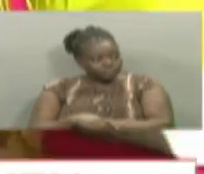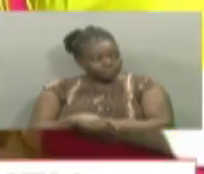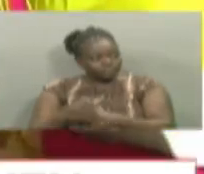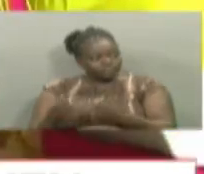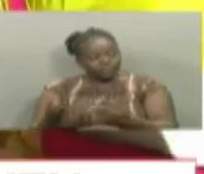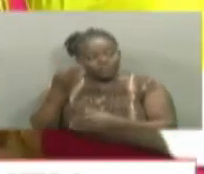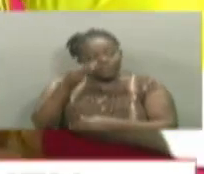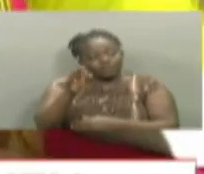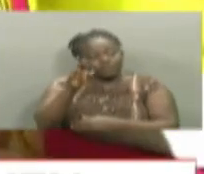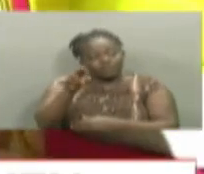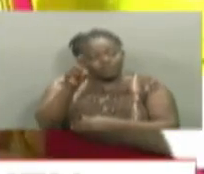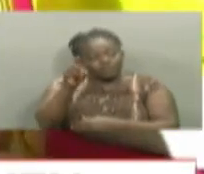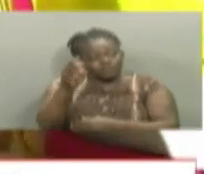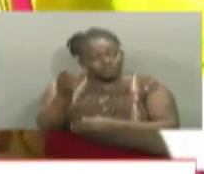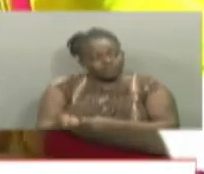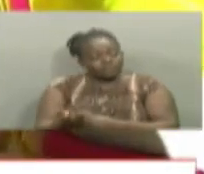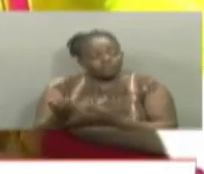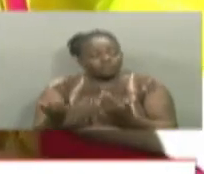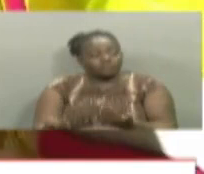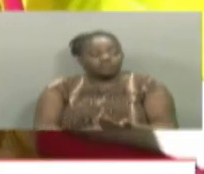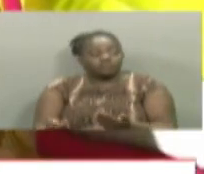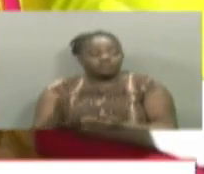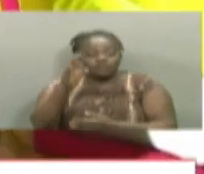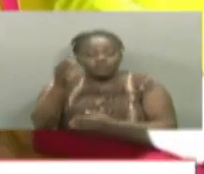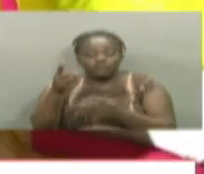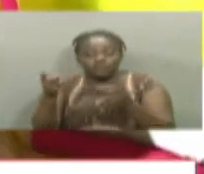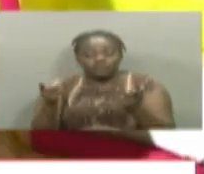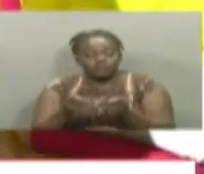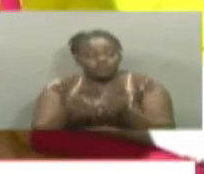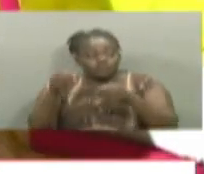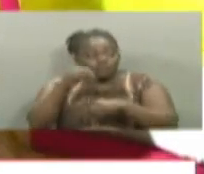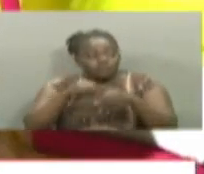Yakwatidde FDC bendera Kigema Aloysius akutte kyakusatu n'obululu